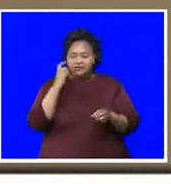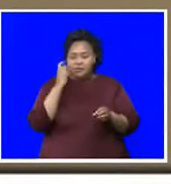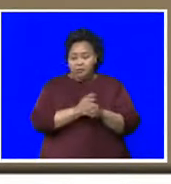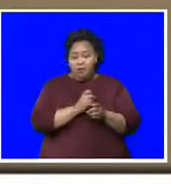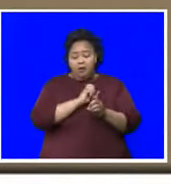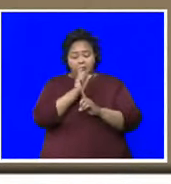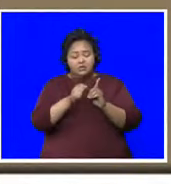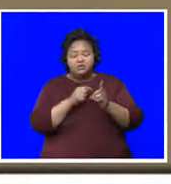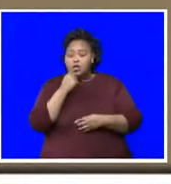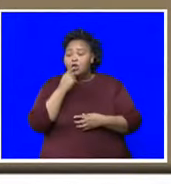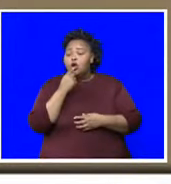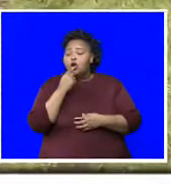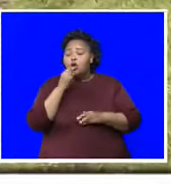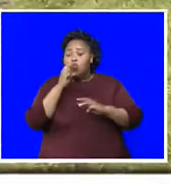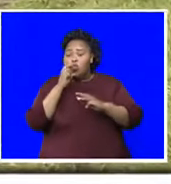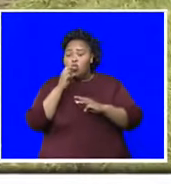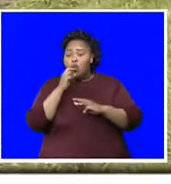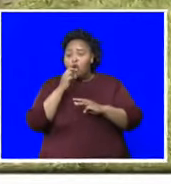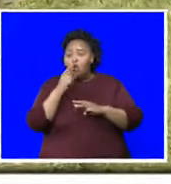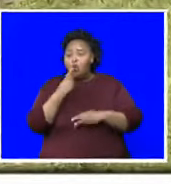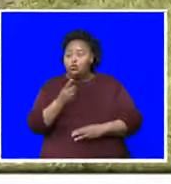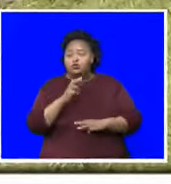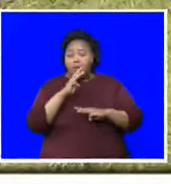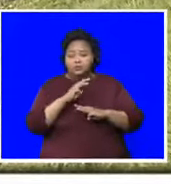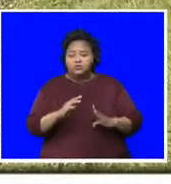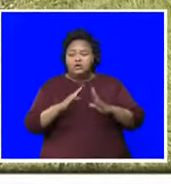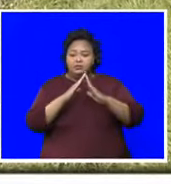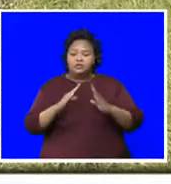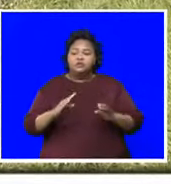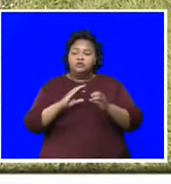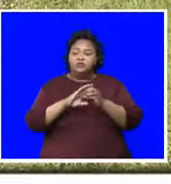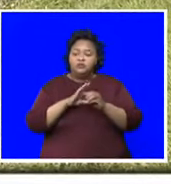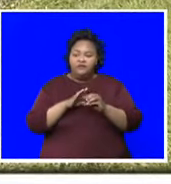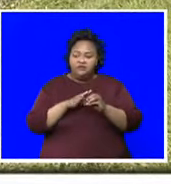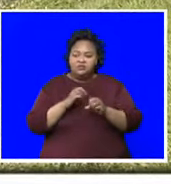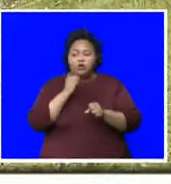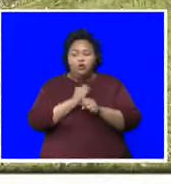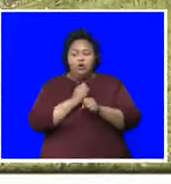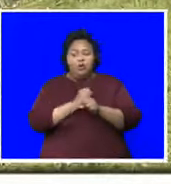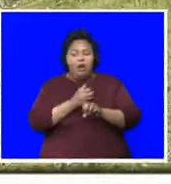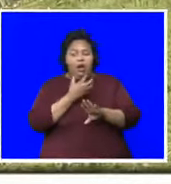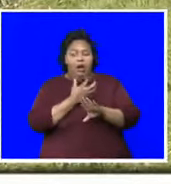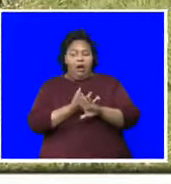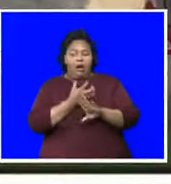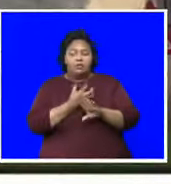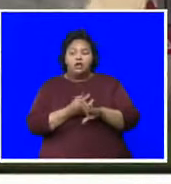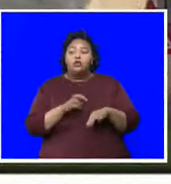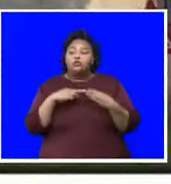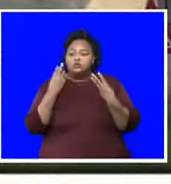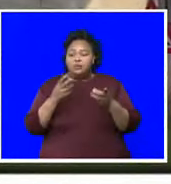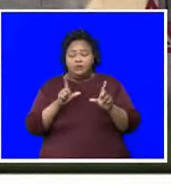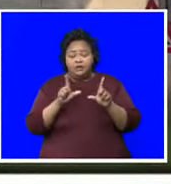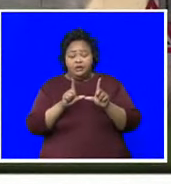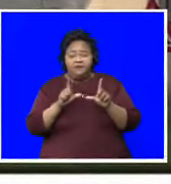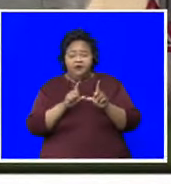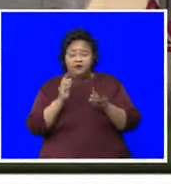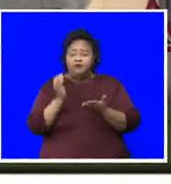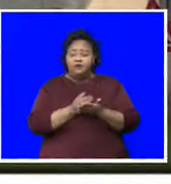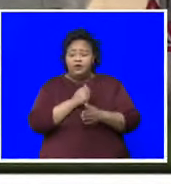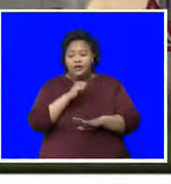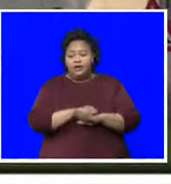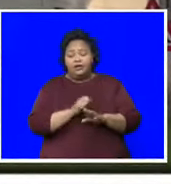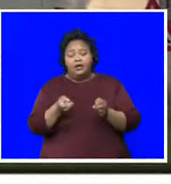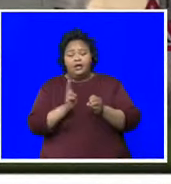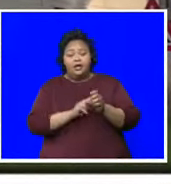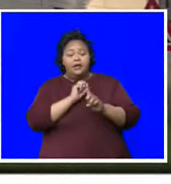the ministry is working tirelessly to ensure that the public does not wait long to get their certificates. He further says the ministry